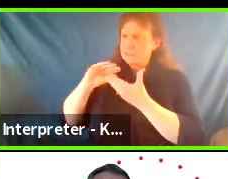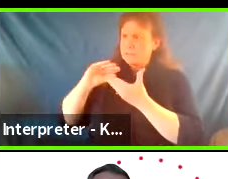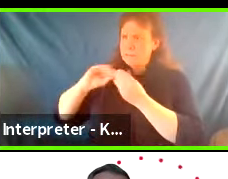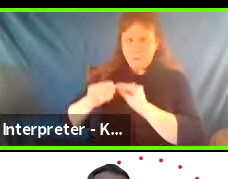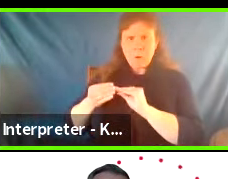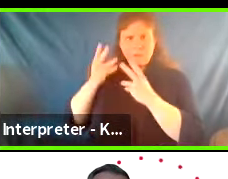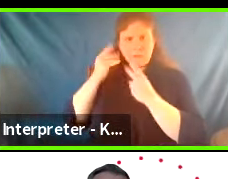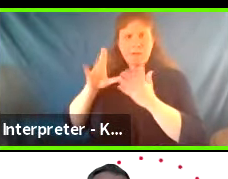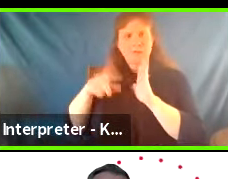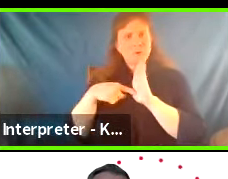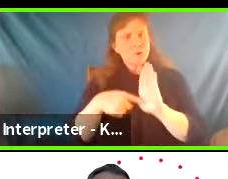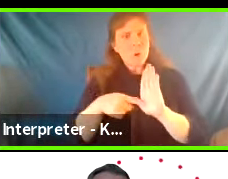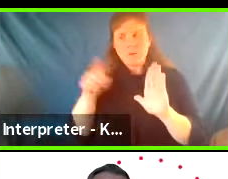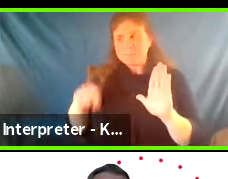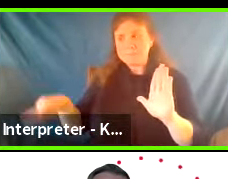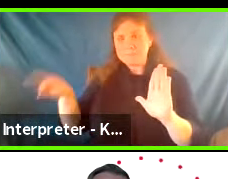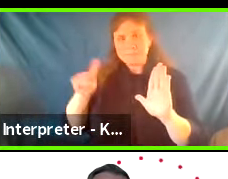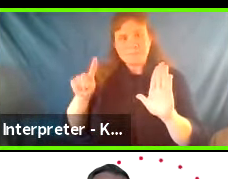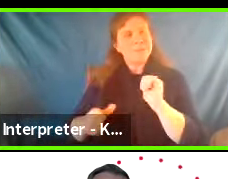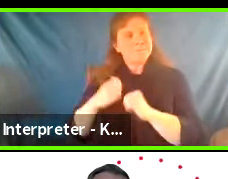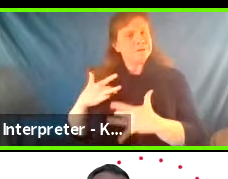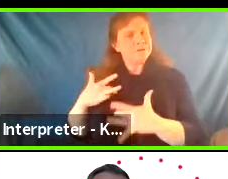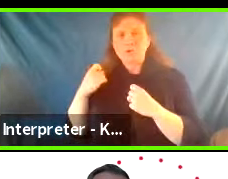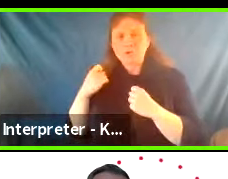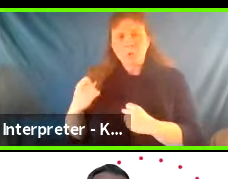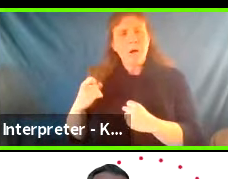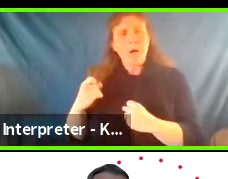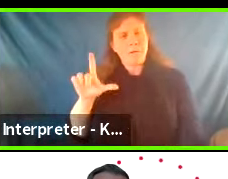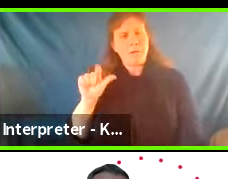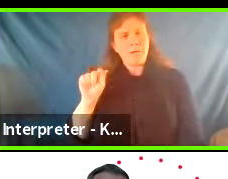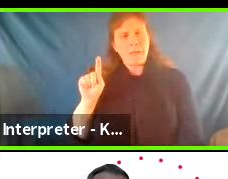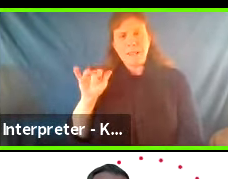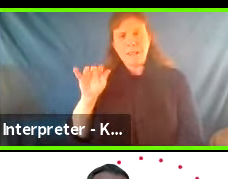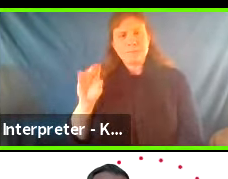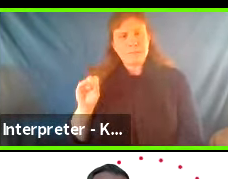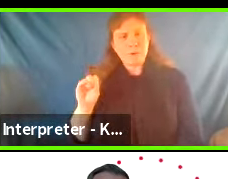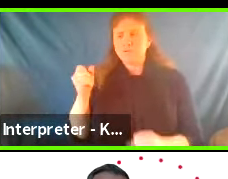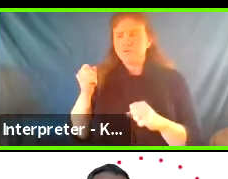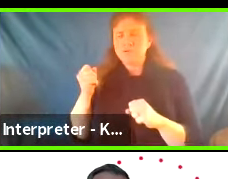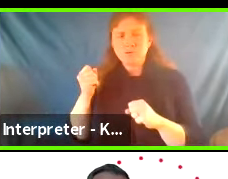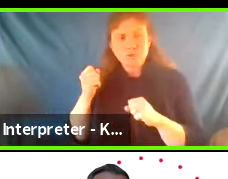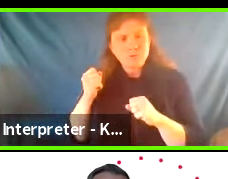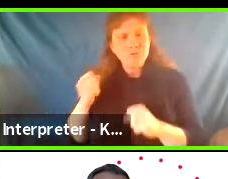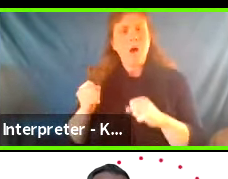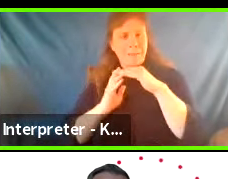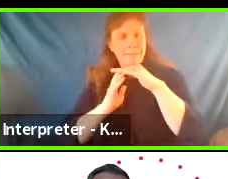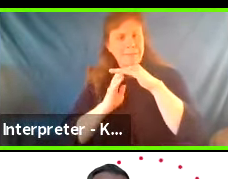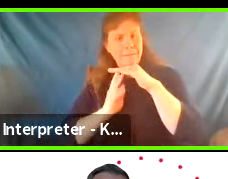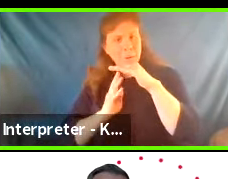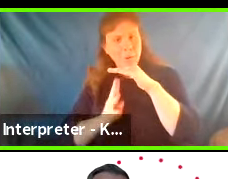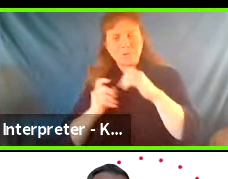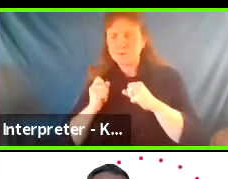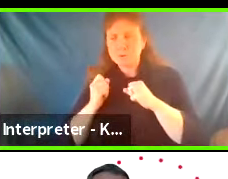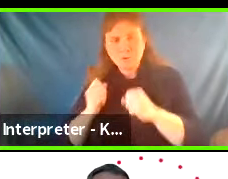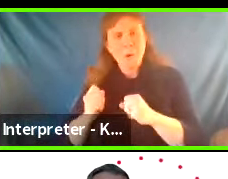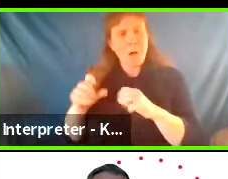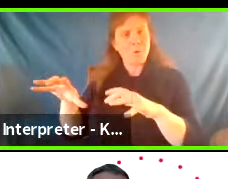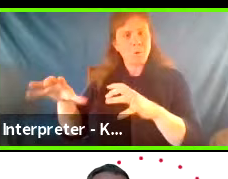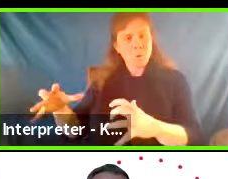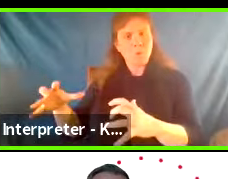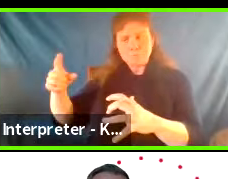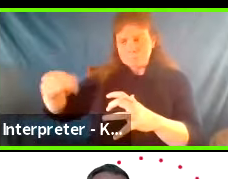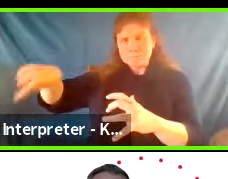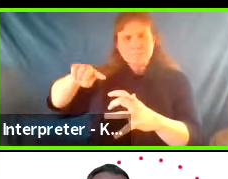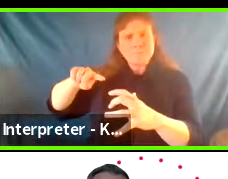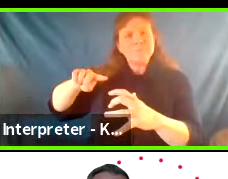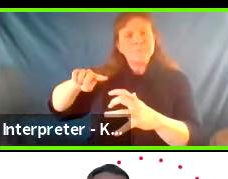almost exclusively Latinos. They are almost exclusively immigrant. And so we really need to